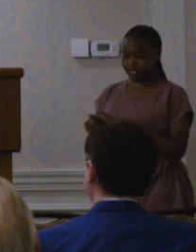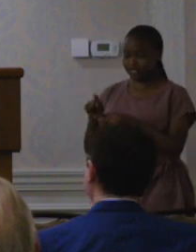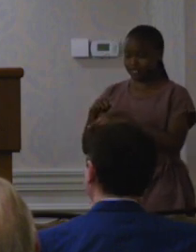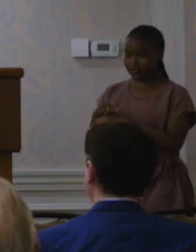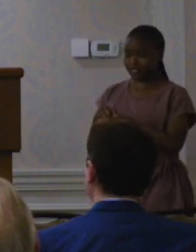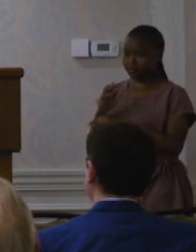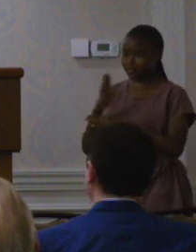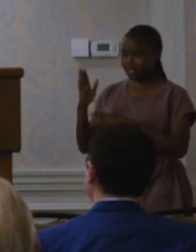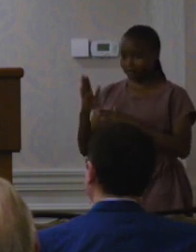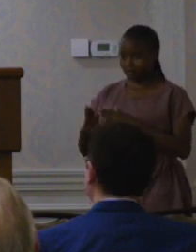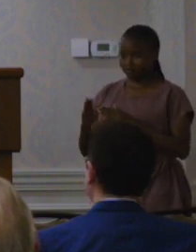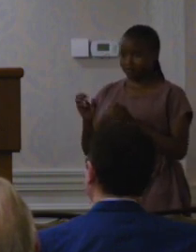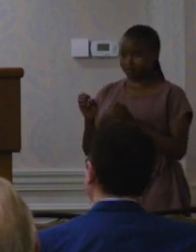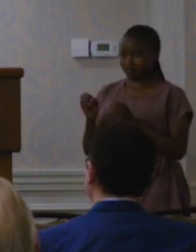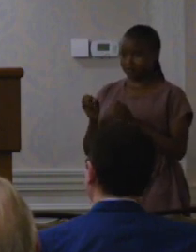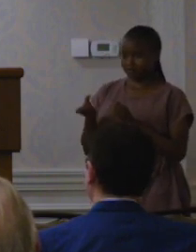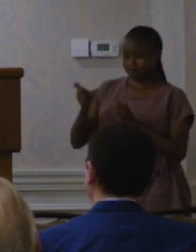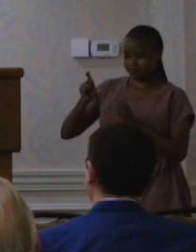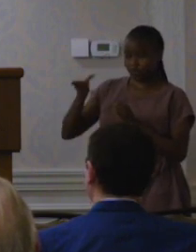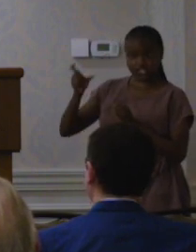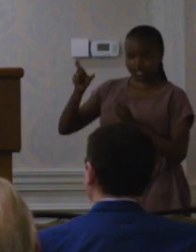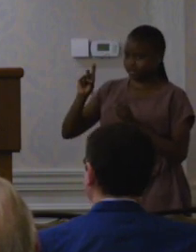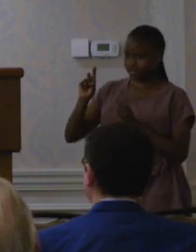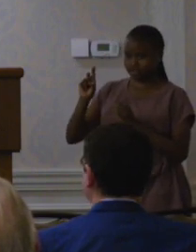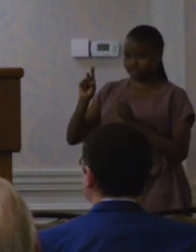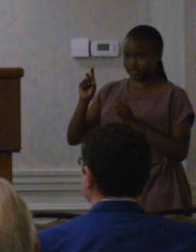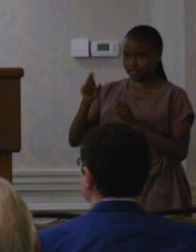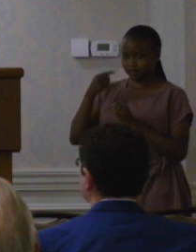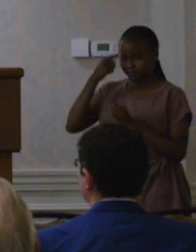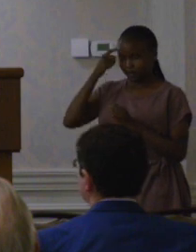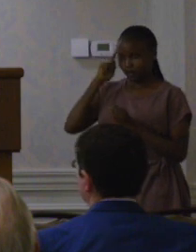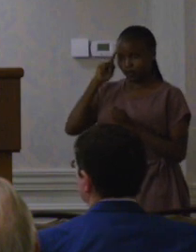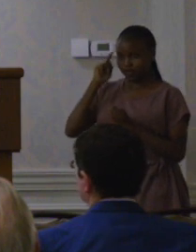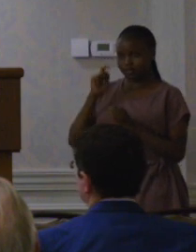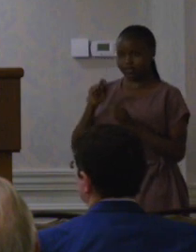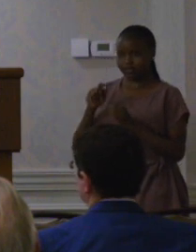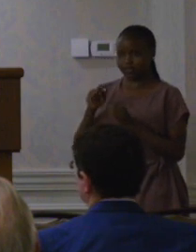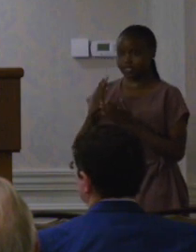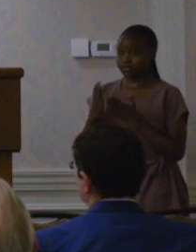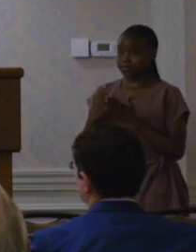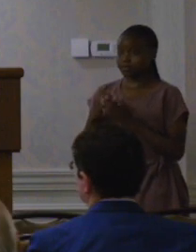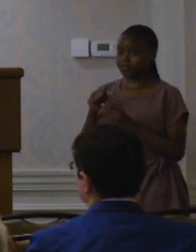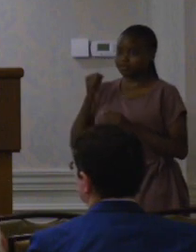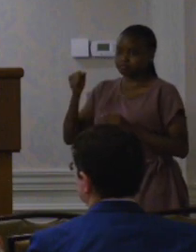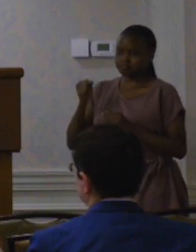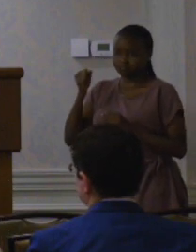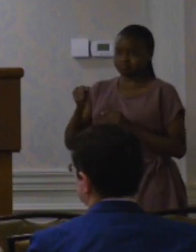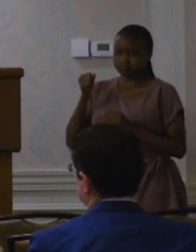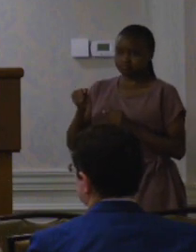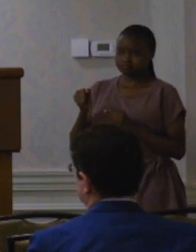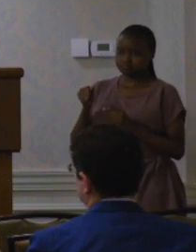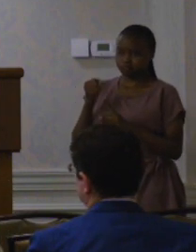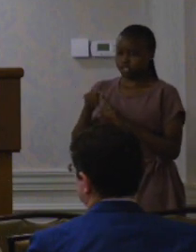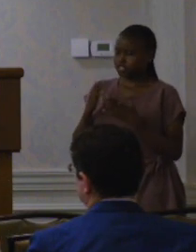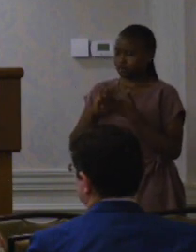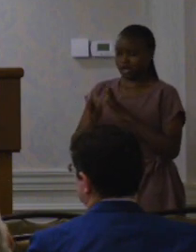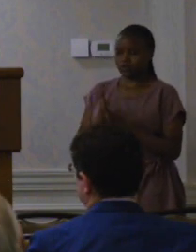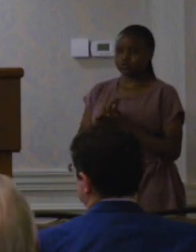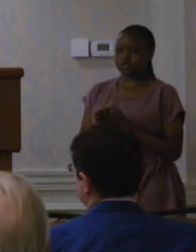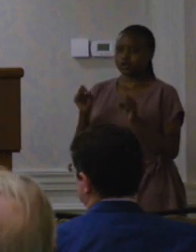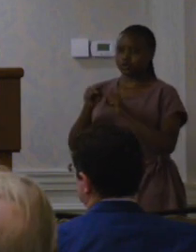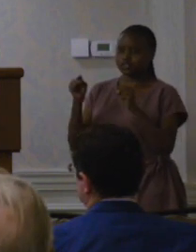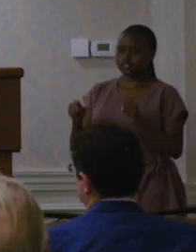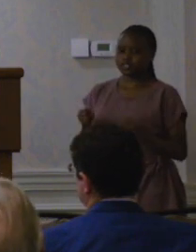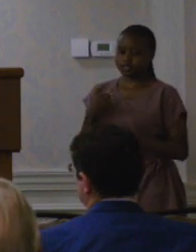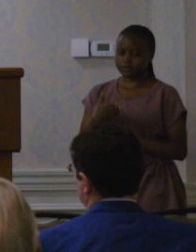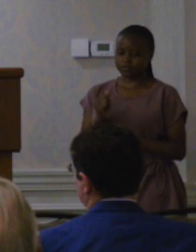they've never been scaled up because, you know, there's just, you know, there's either no political appetite or the systems that you need in place